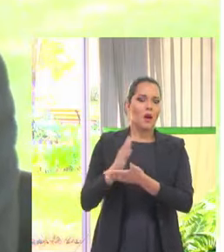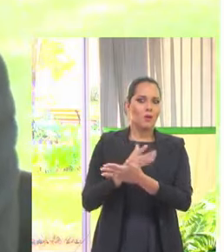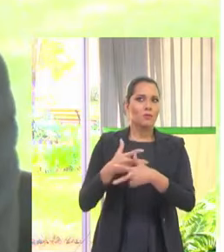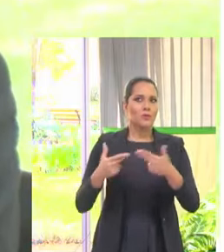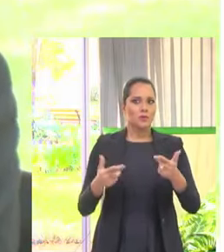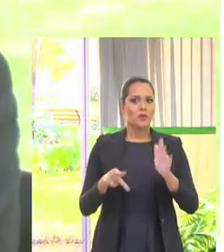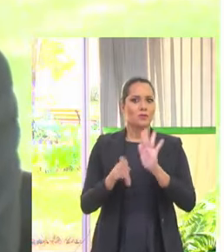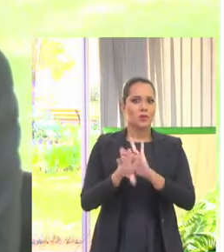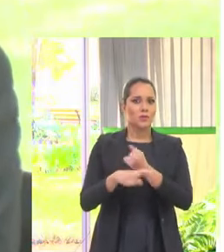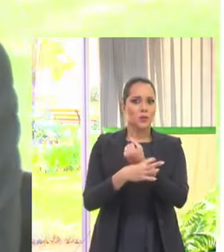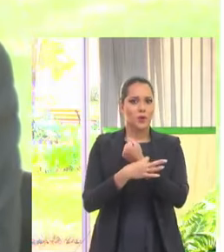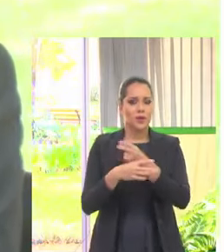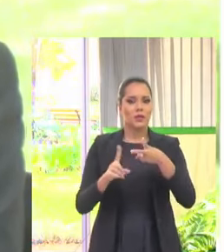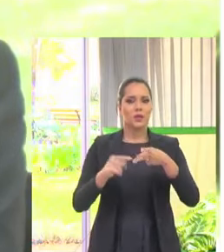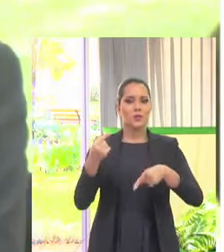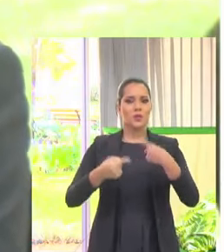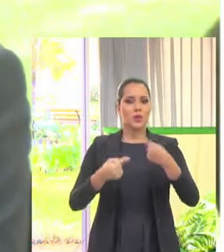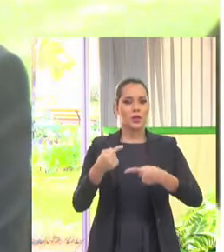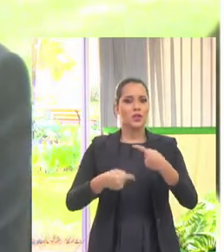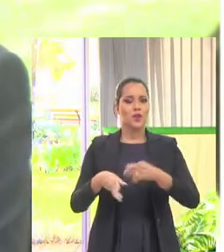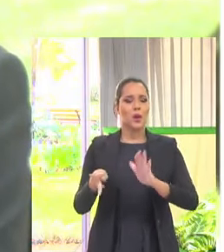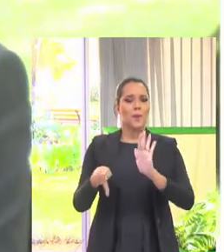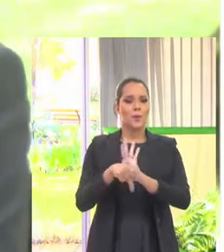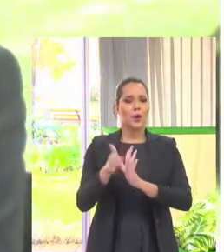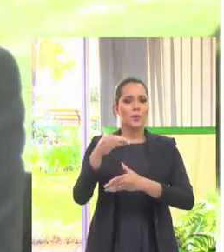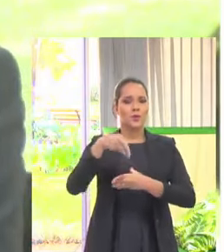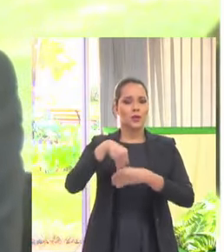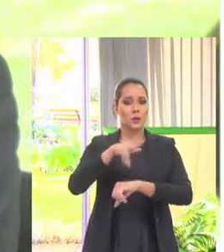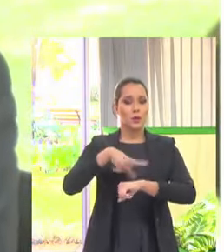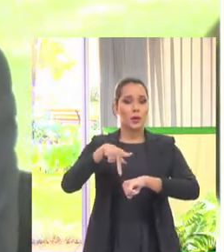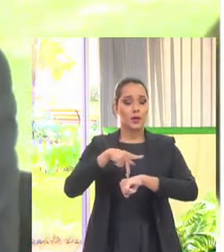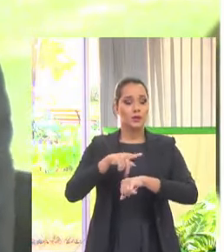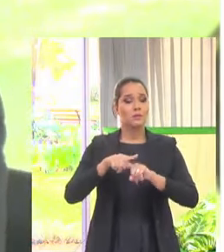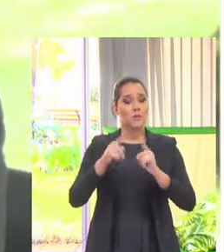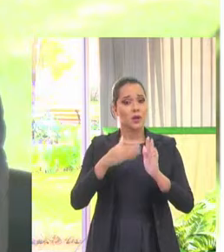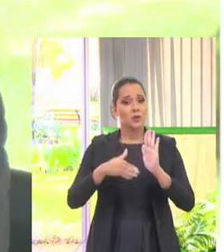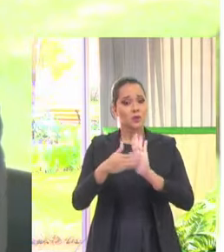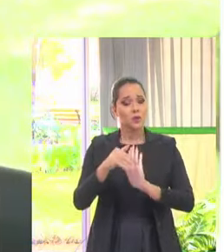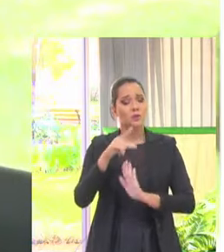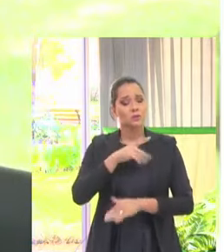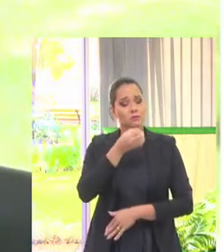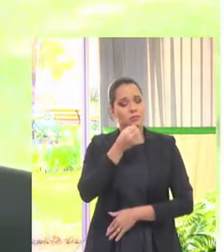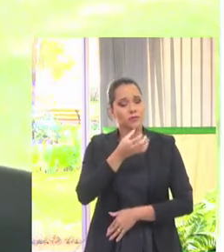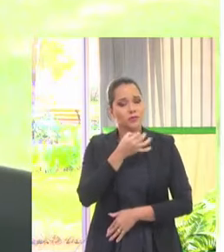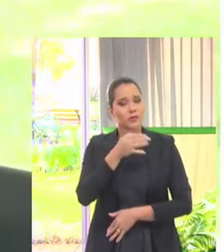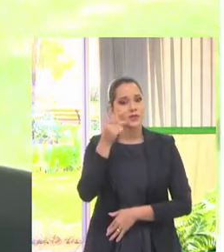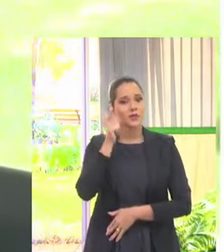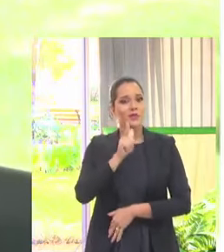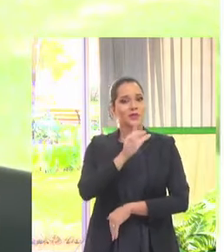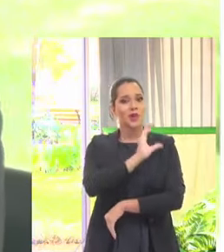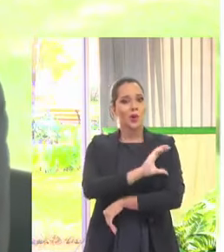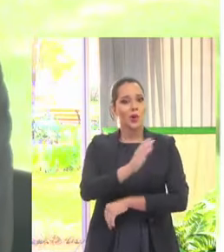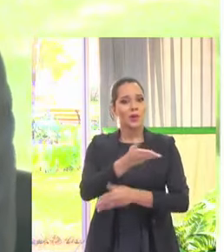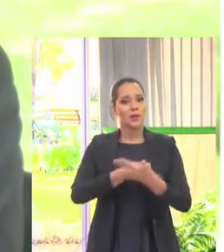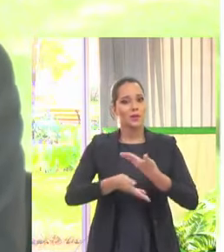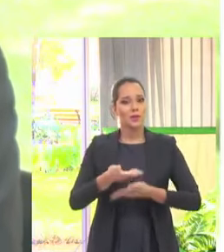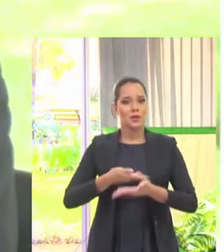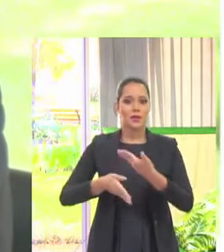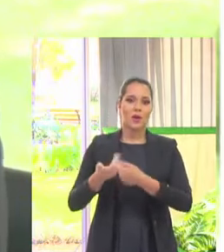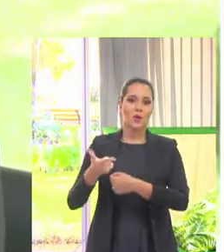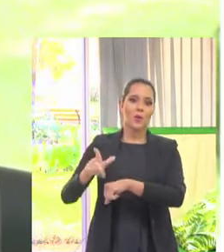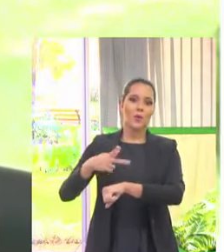domestic politics. But ultimately, we all benefit if we can coordinate across national boundaries. And this extends